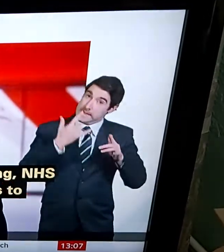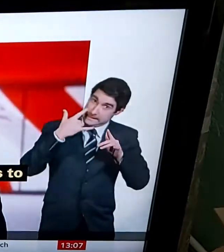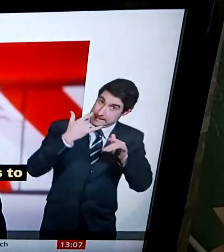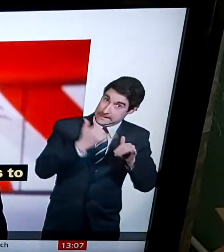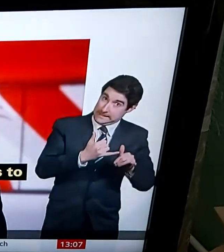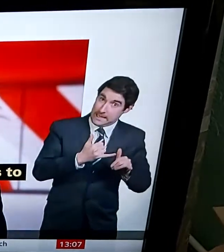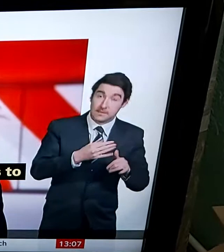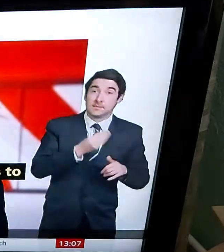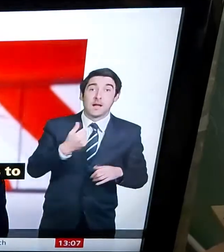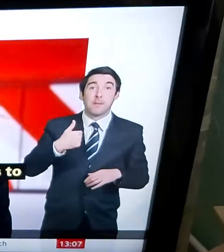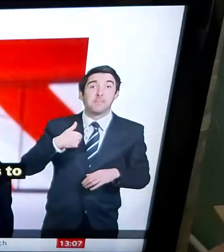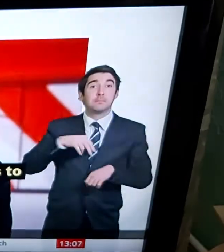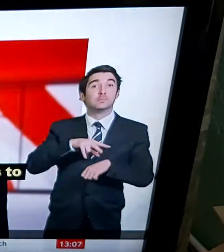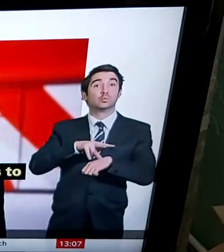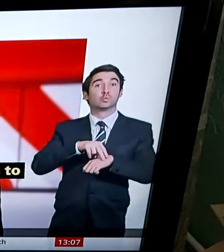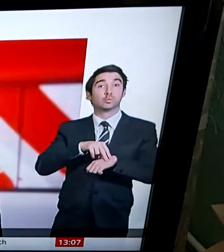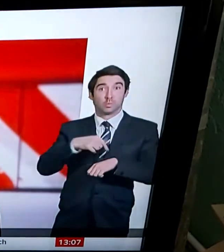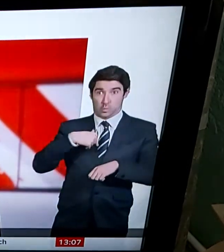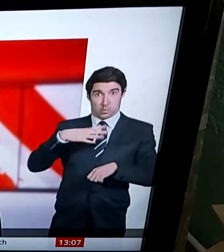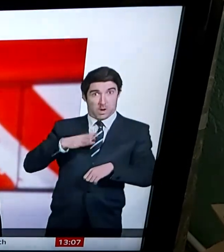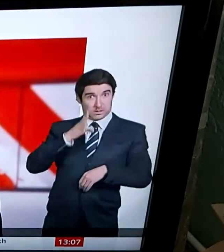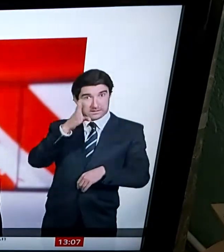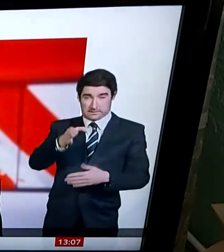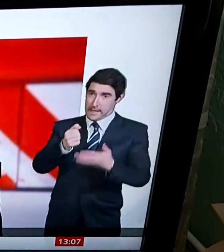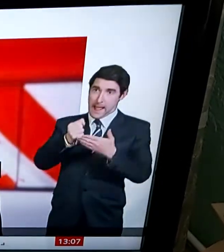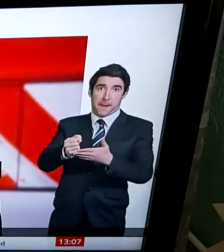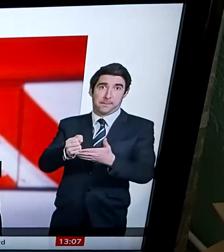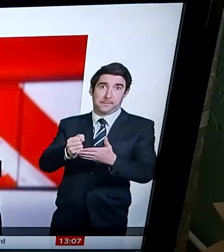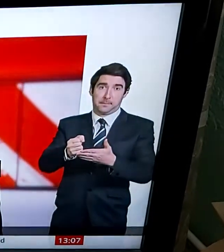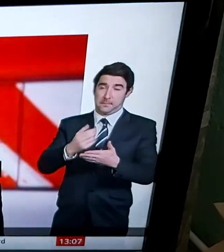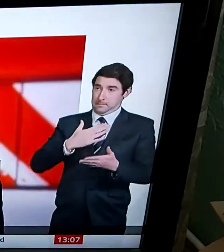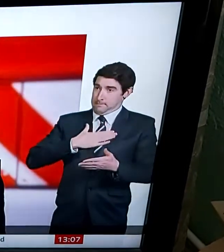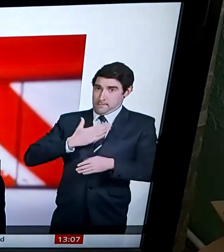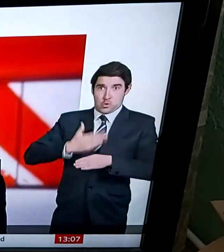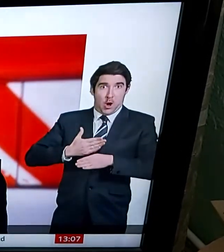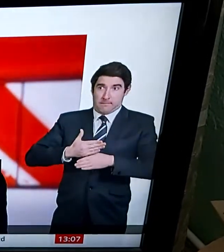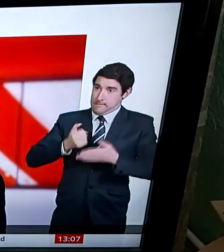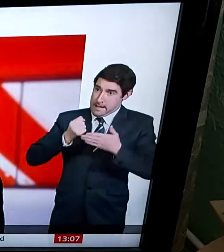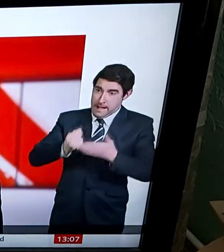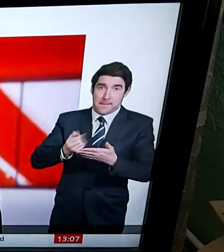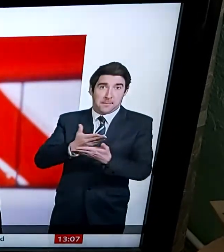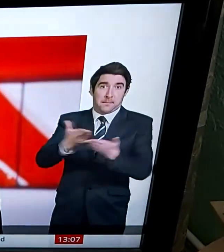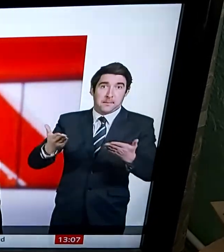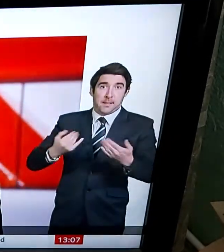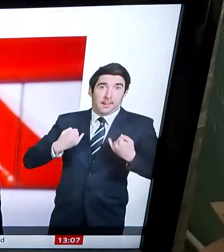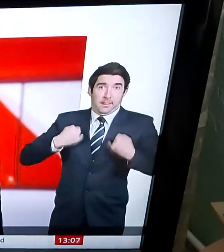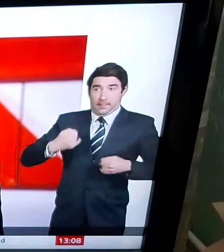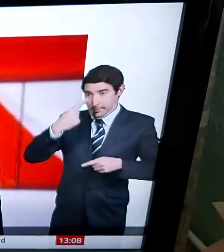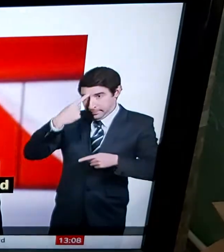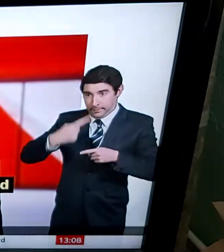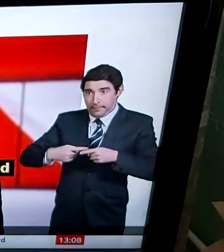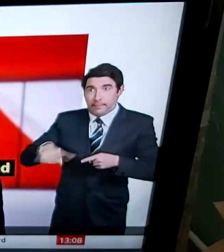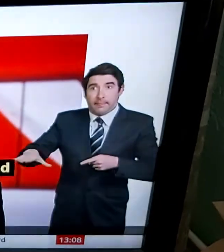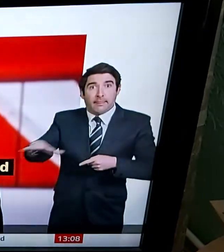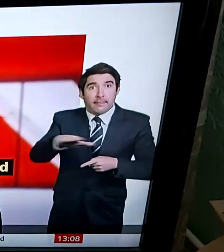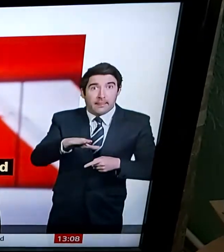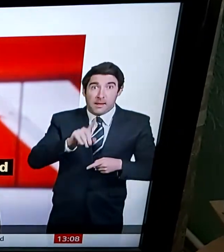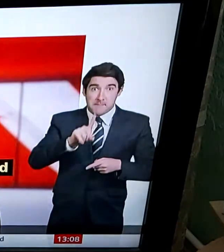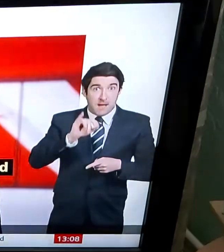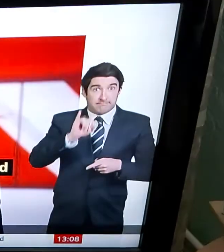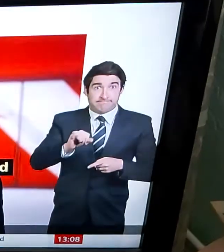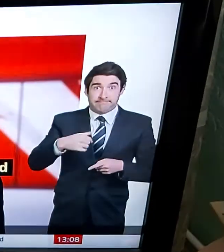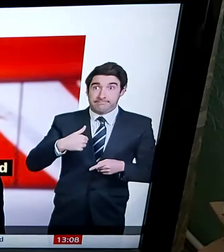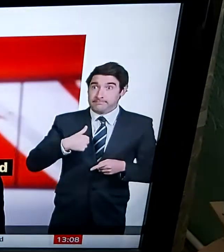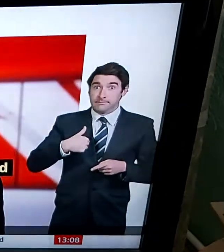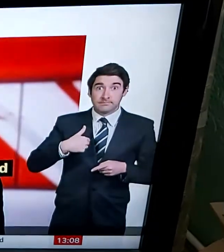home with some symptoms which might not be COVID-19. If they could be tested, they could be free to return to work if that's negative. Now that's